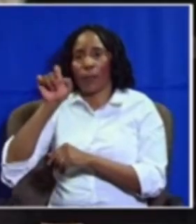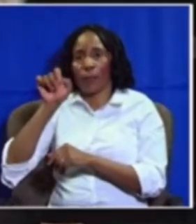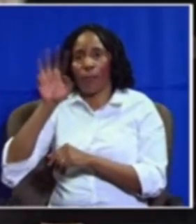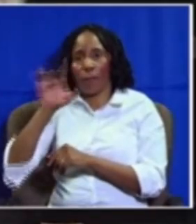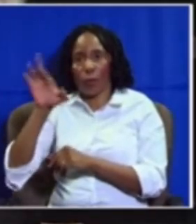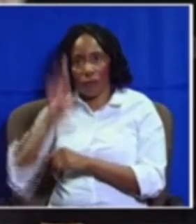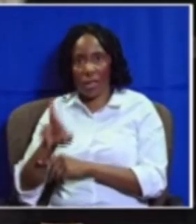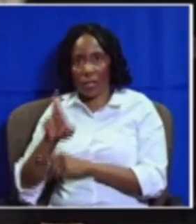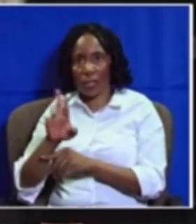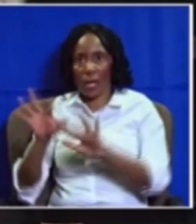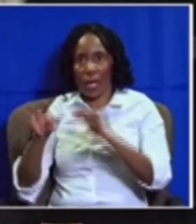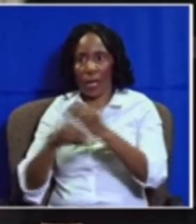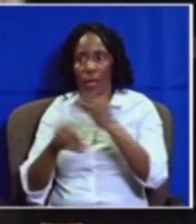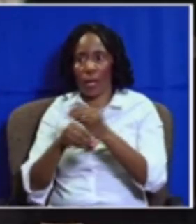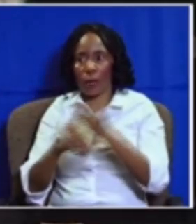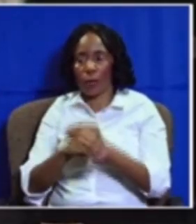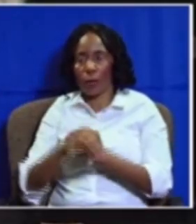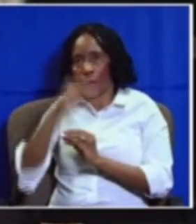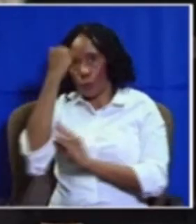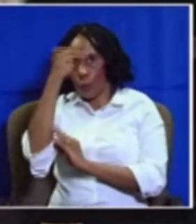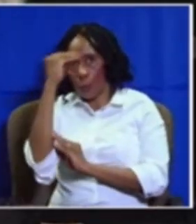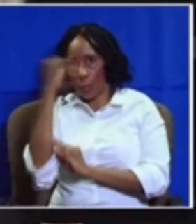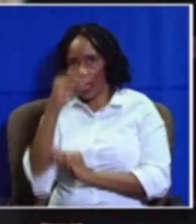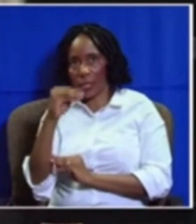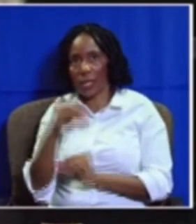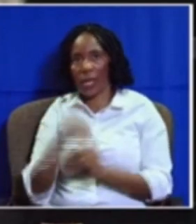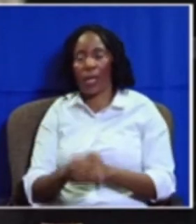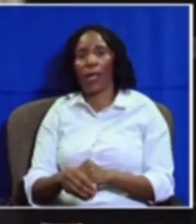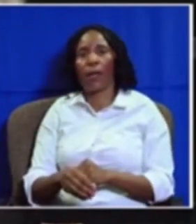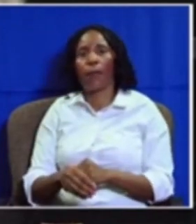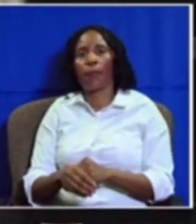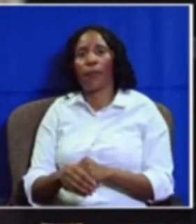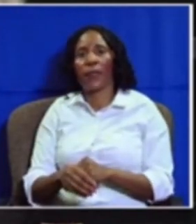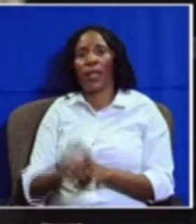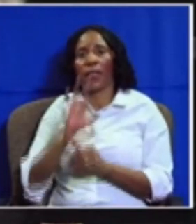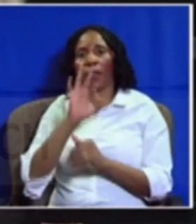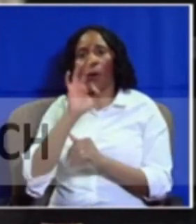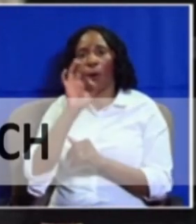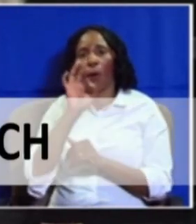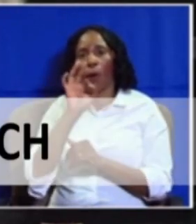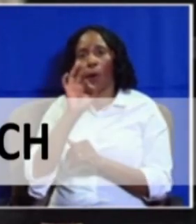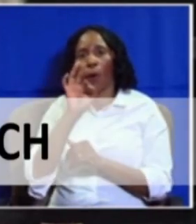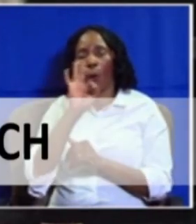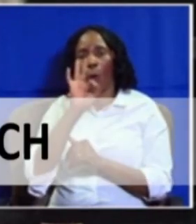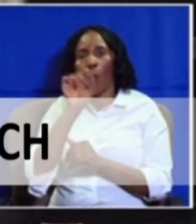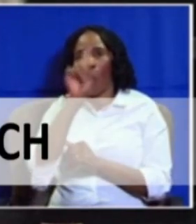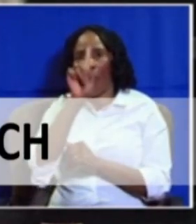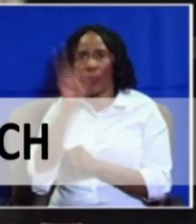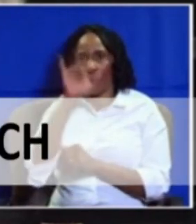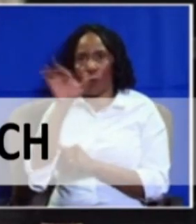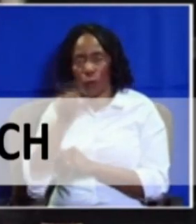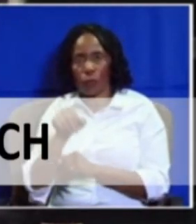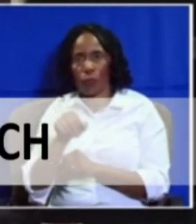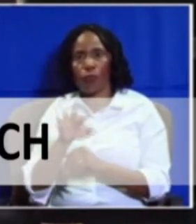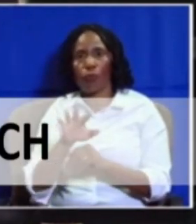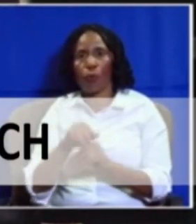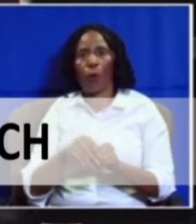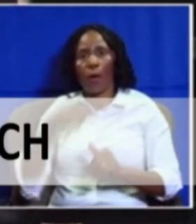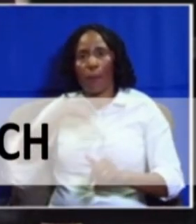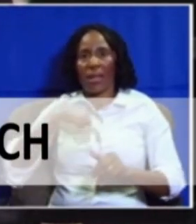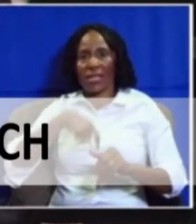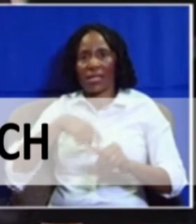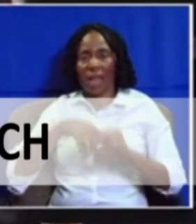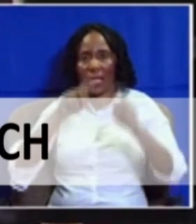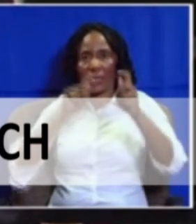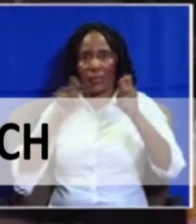We can cross live now to Cape Town, where the Minister of Finance, Enoch Godongwana, is delivering his budget speech to members of the National